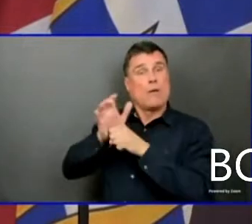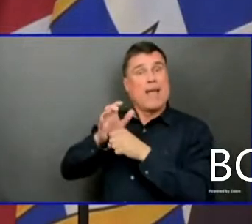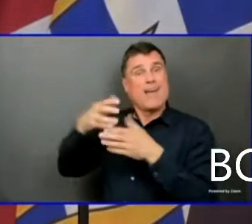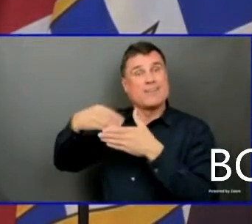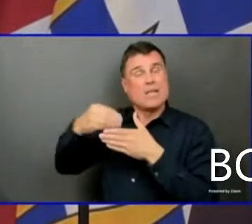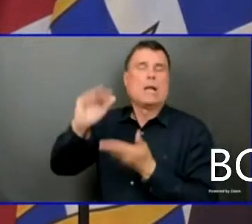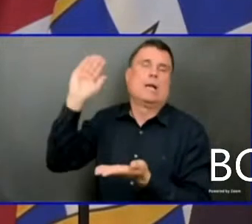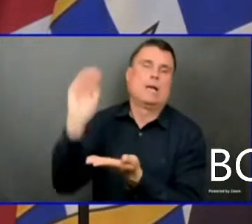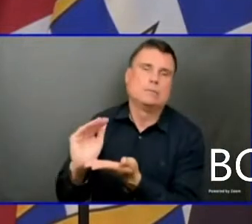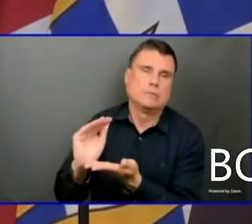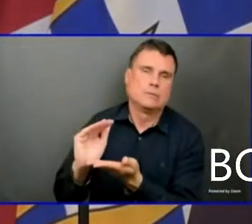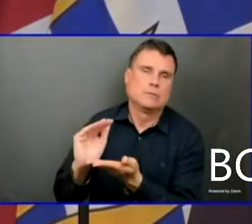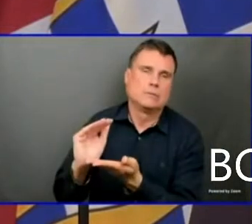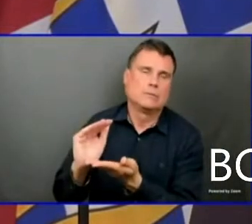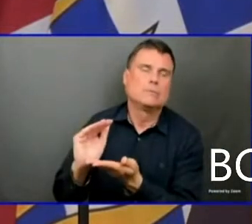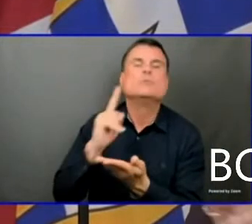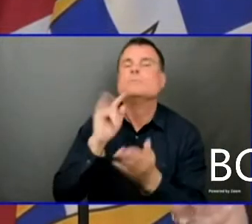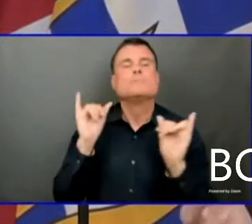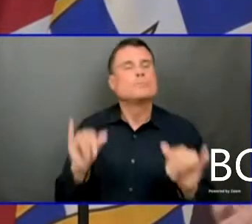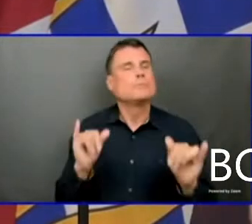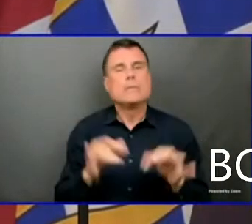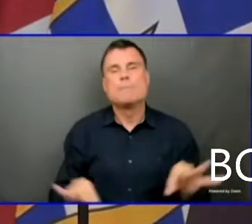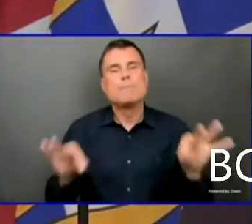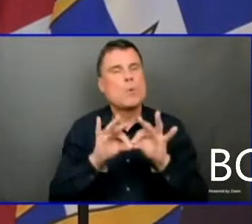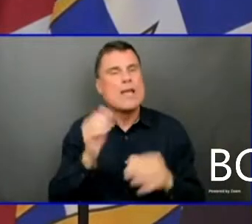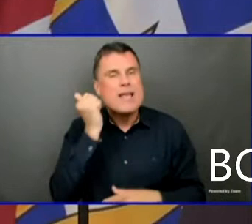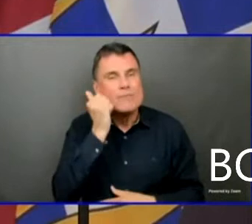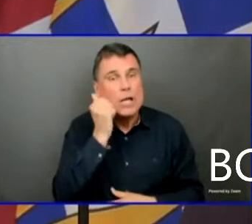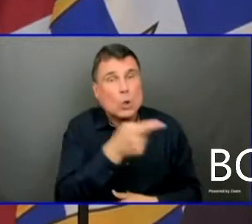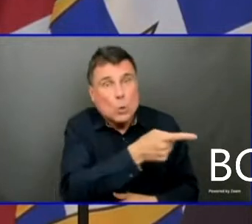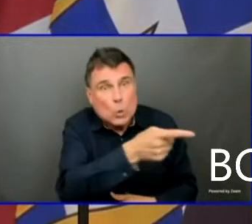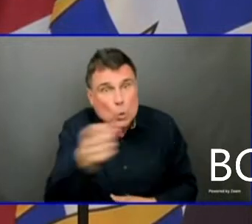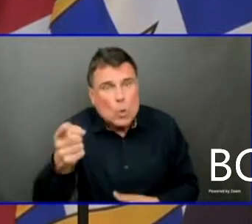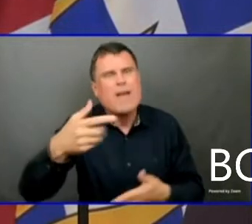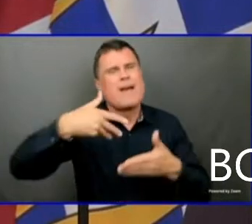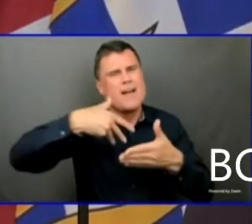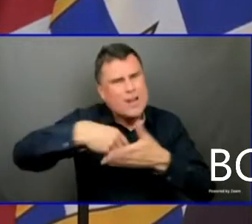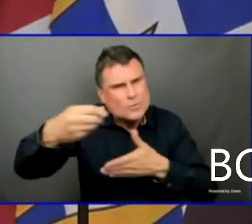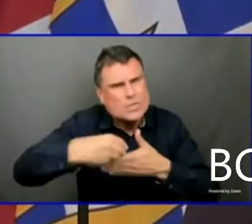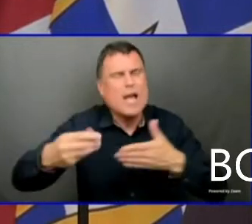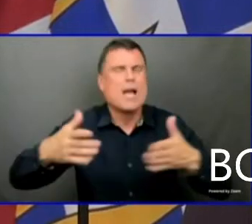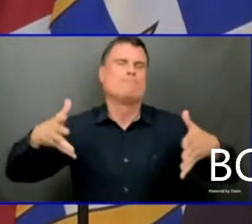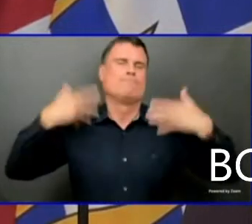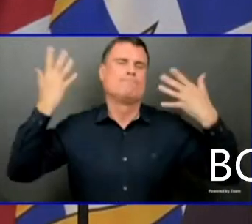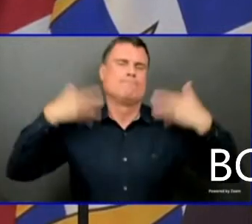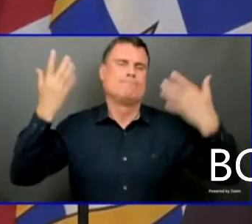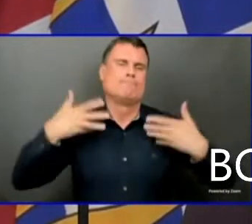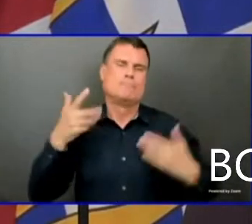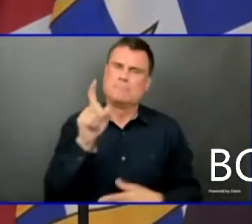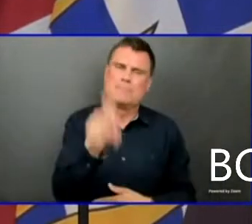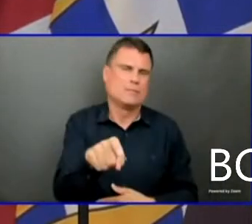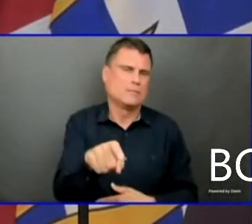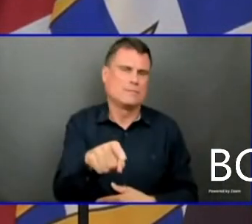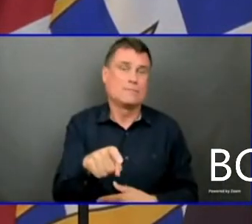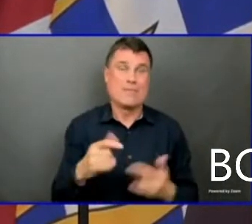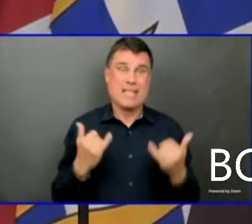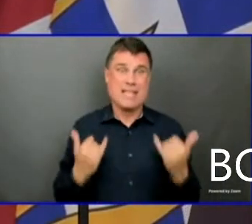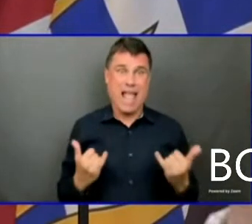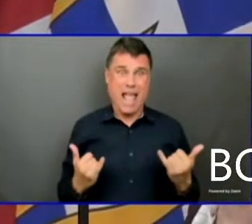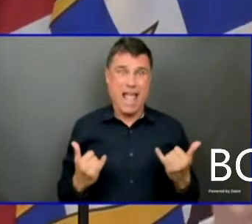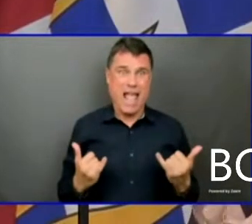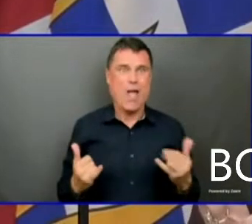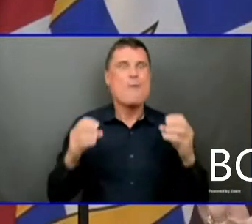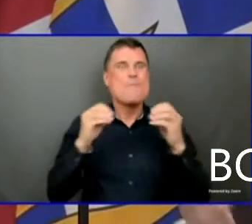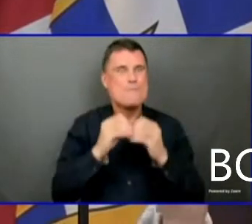encourage everybody to do that, especially now as we're able to do that more and more. Being outside is a safe